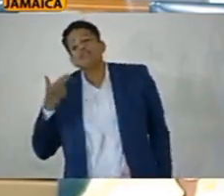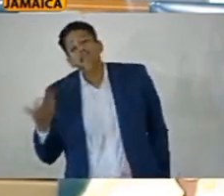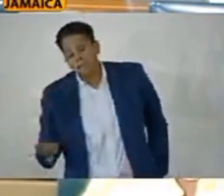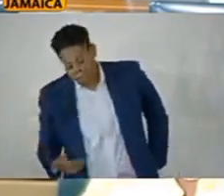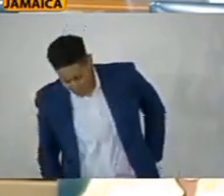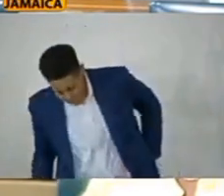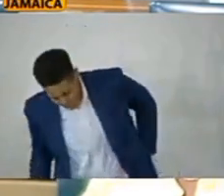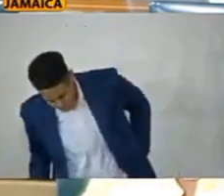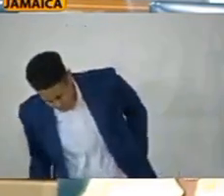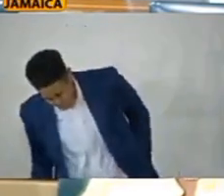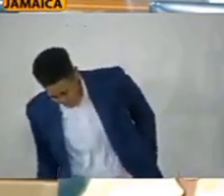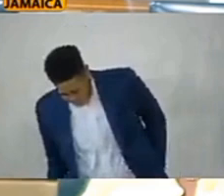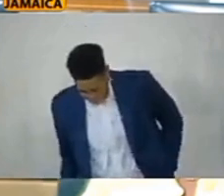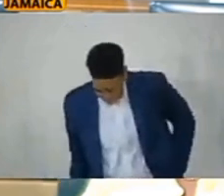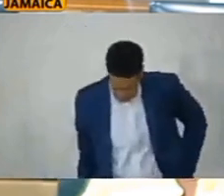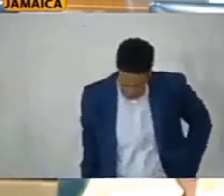If